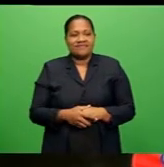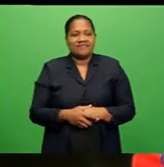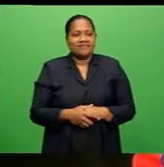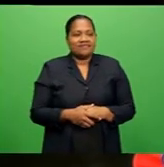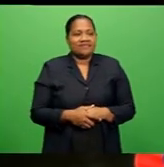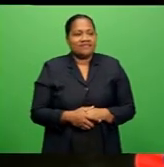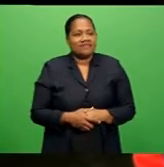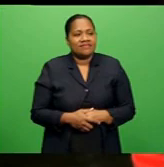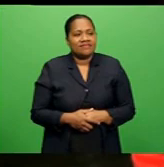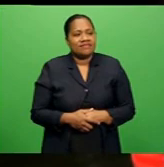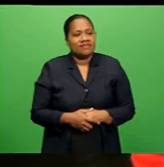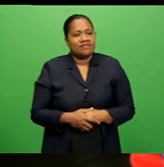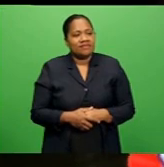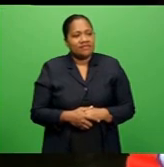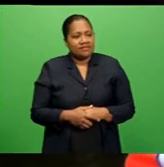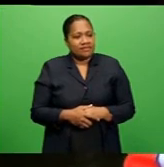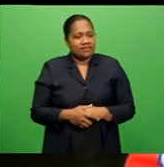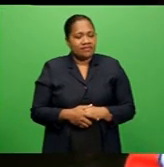The